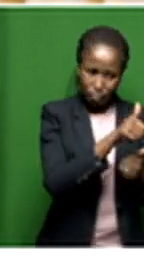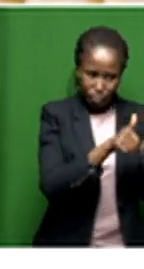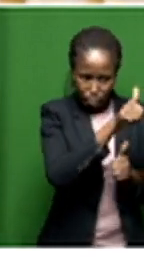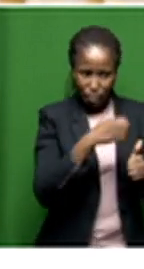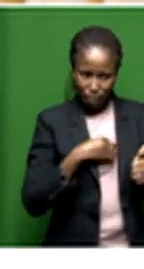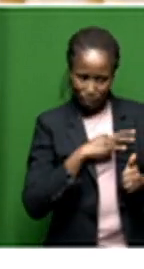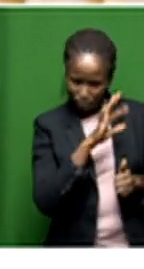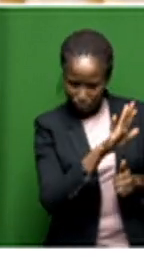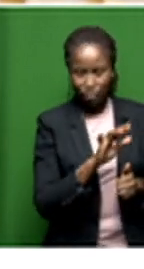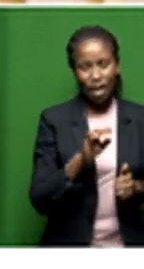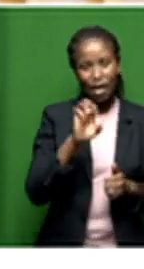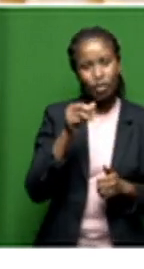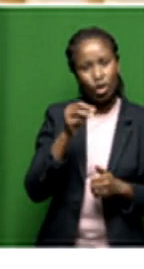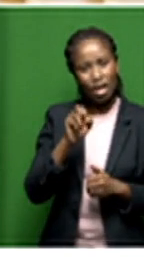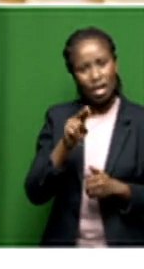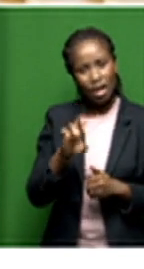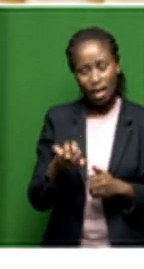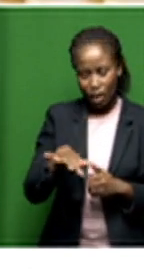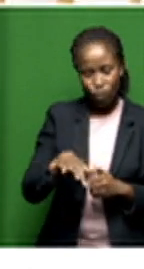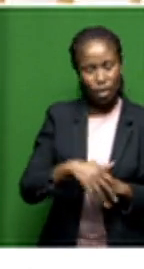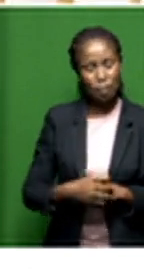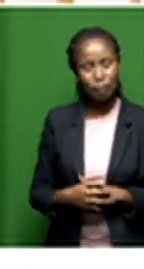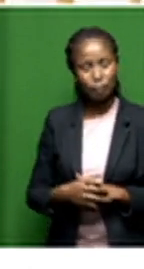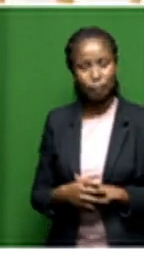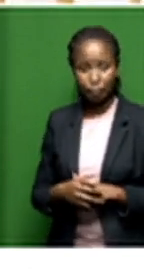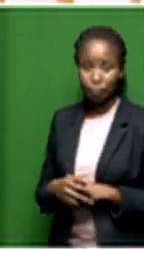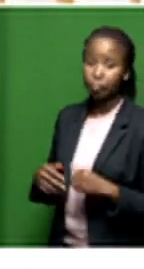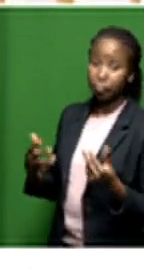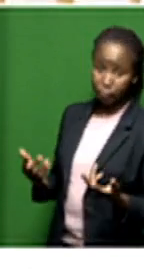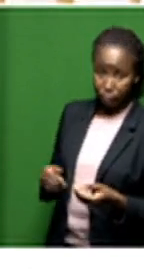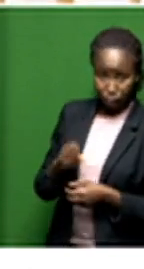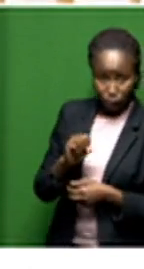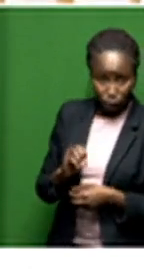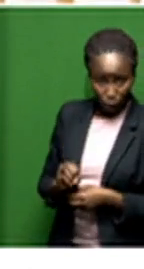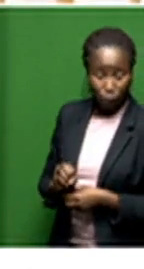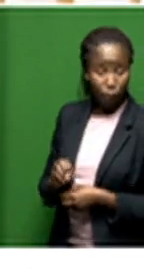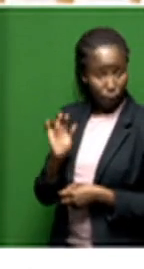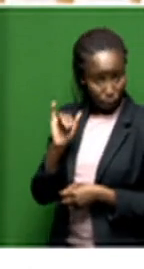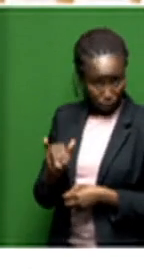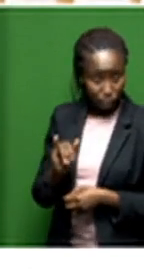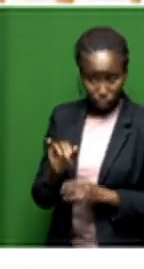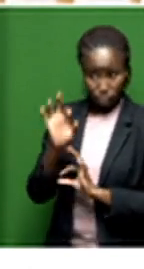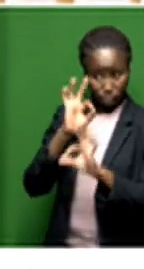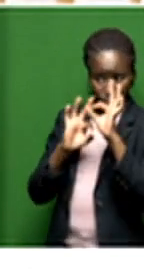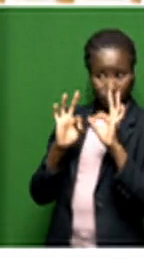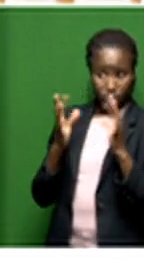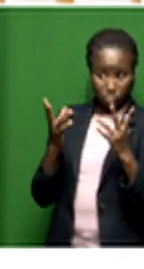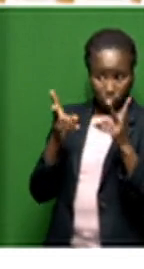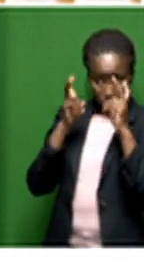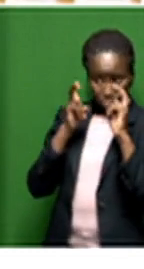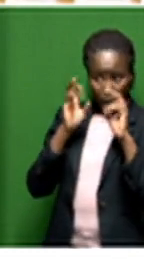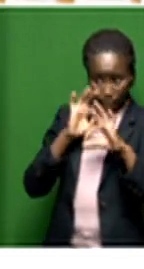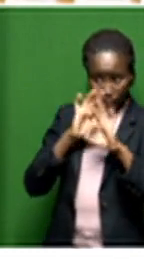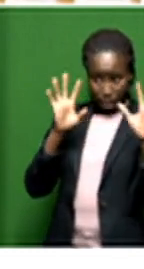the Emfuleni area. So, in that case, where it is clear that this is perhaps a